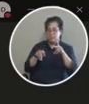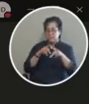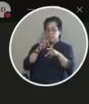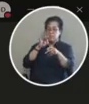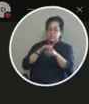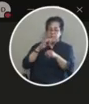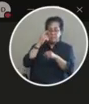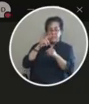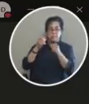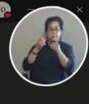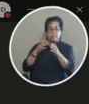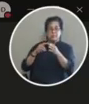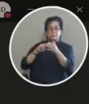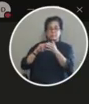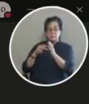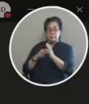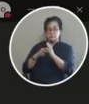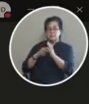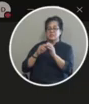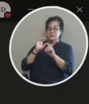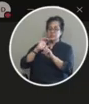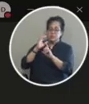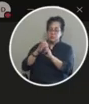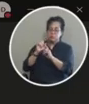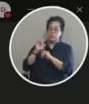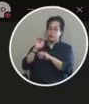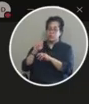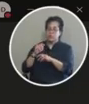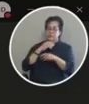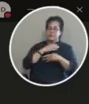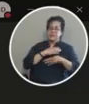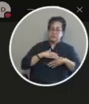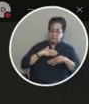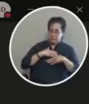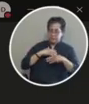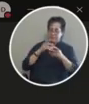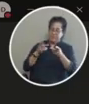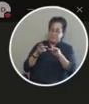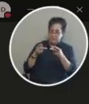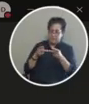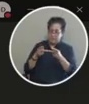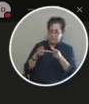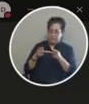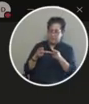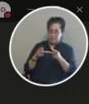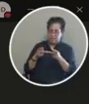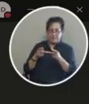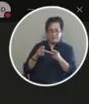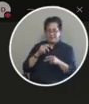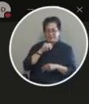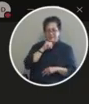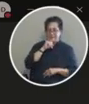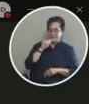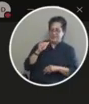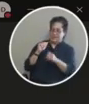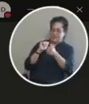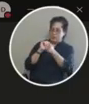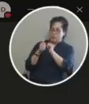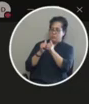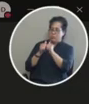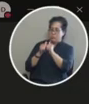for a multi-purpose cultural arts and entertainment facility, not a